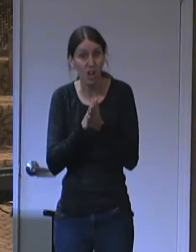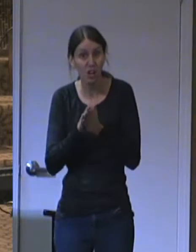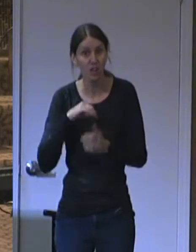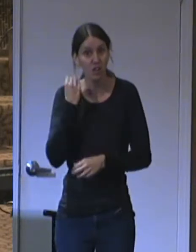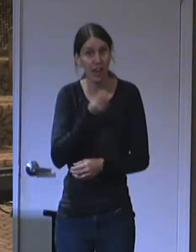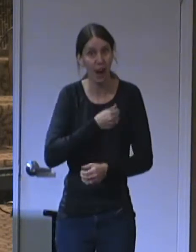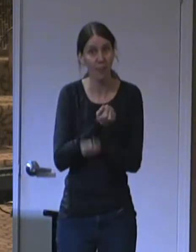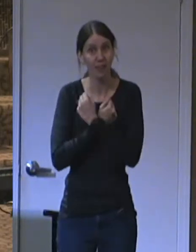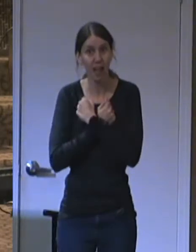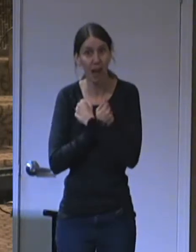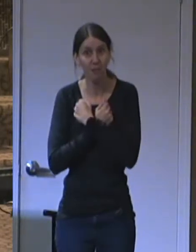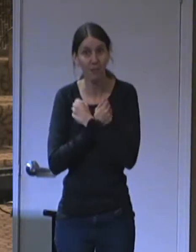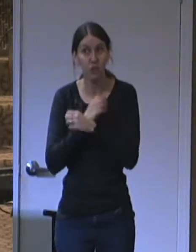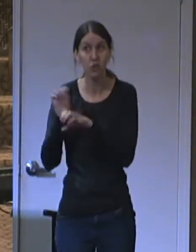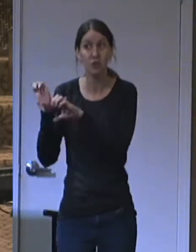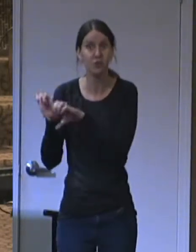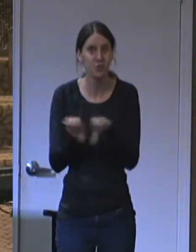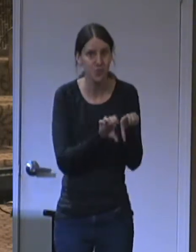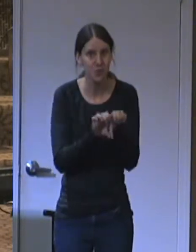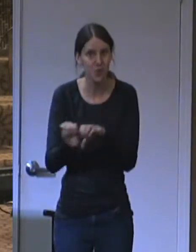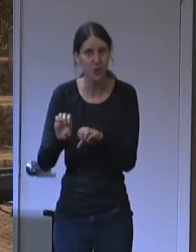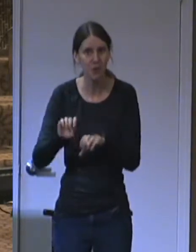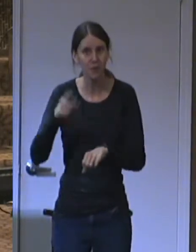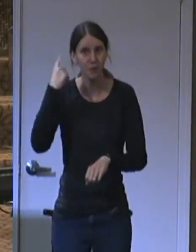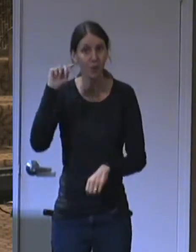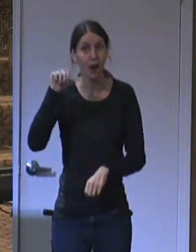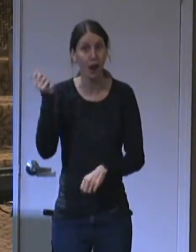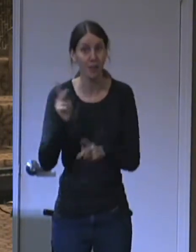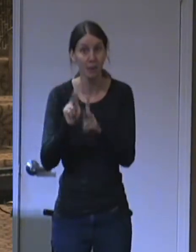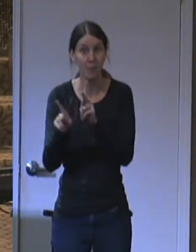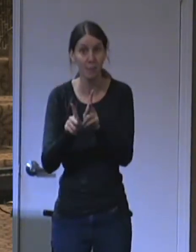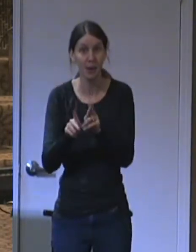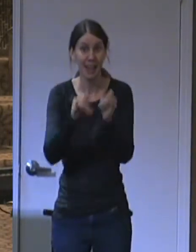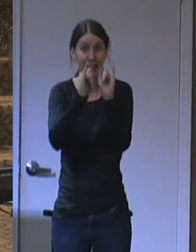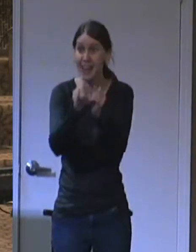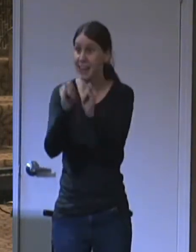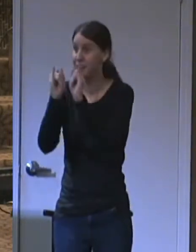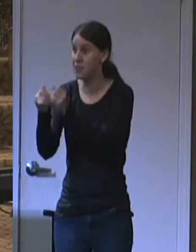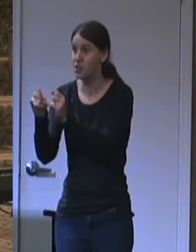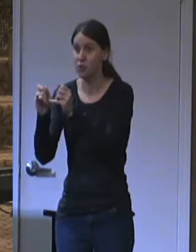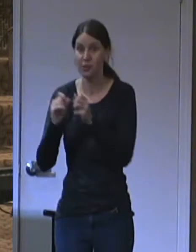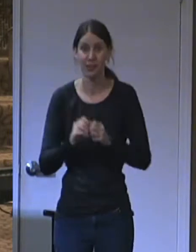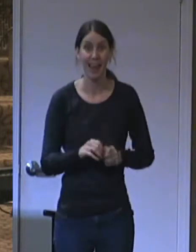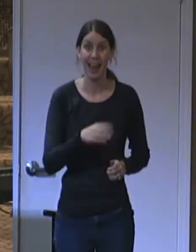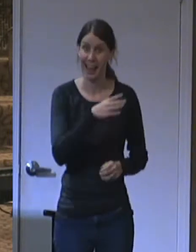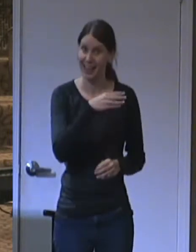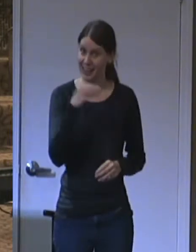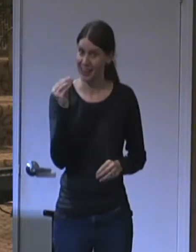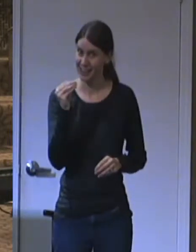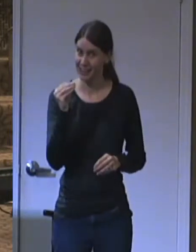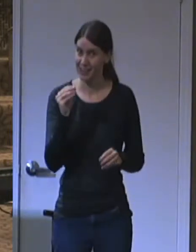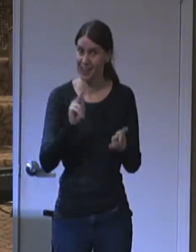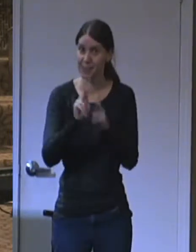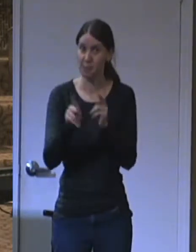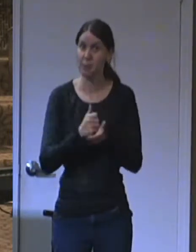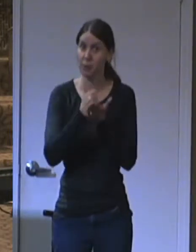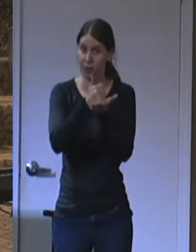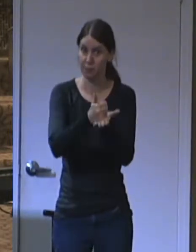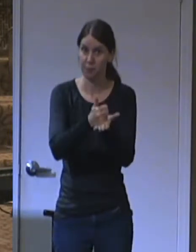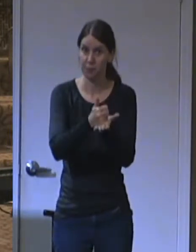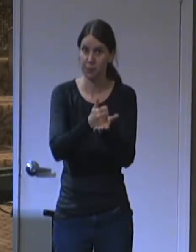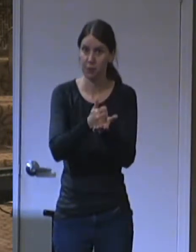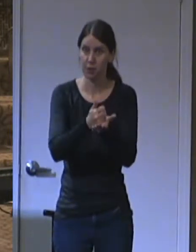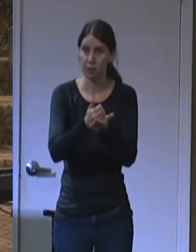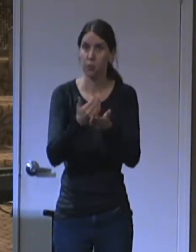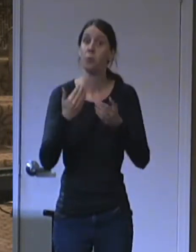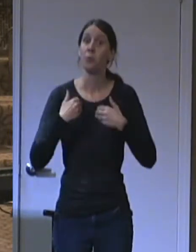our love to actually do for other people, one another in the church and the people we help. We do have a